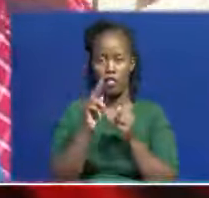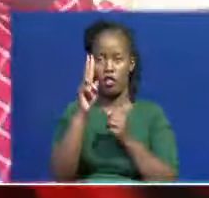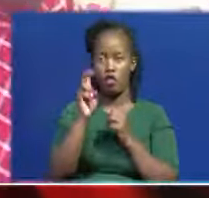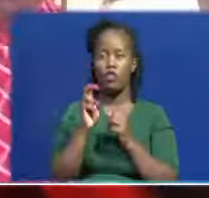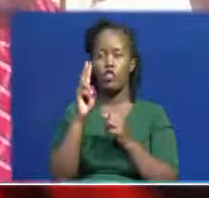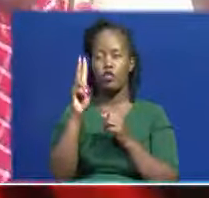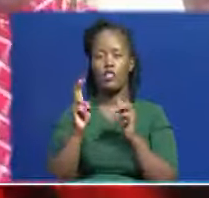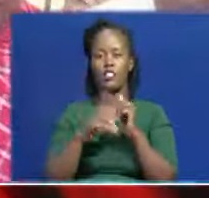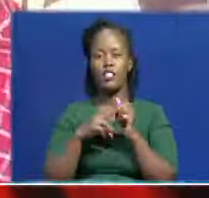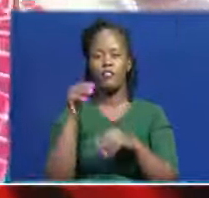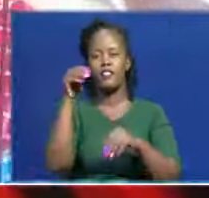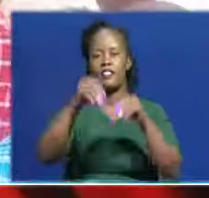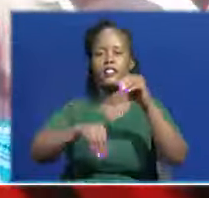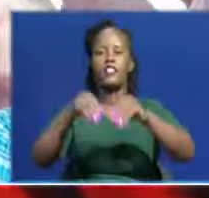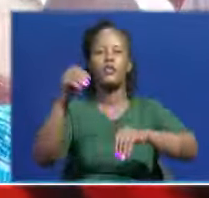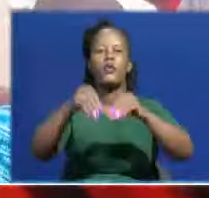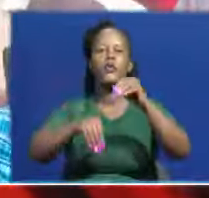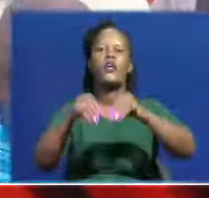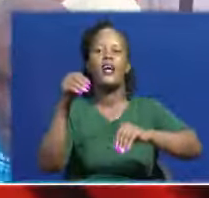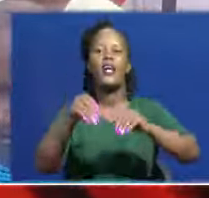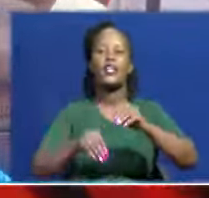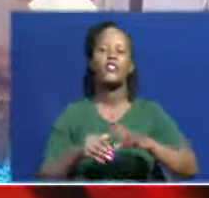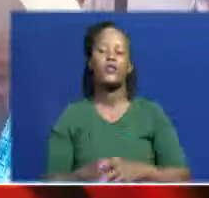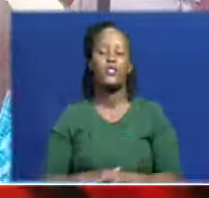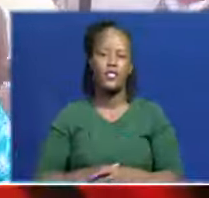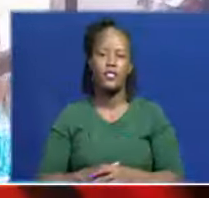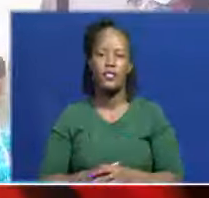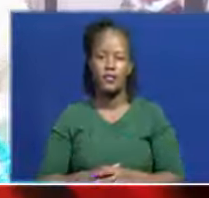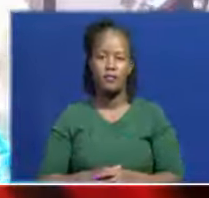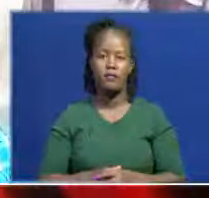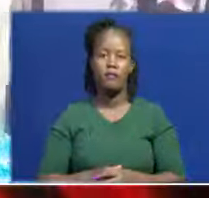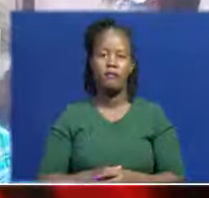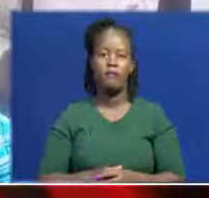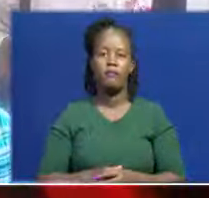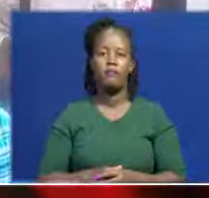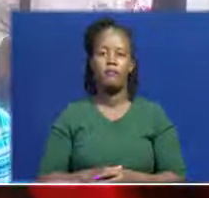general elections. Gishoke Washira, Lunchtime News.